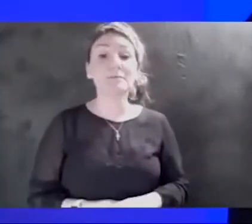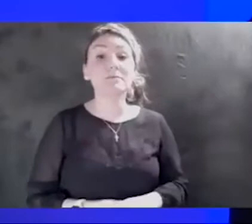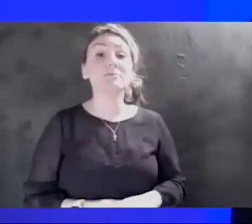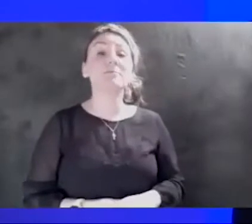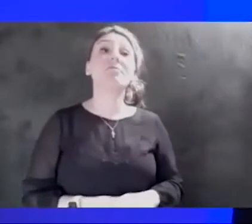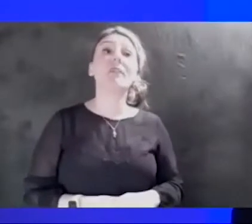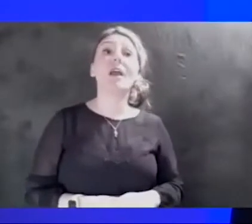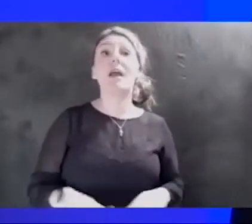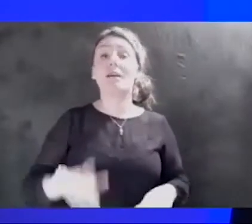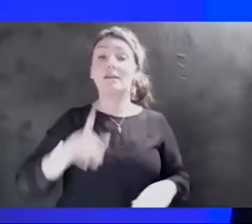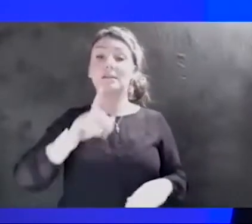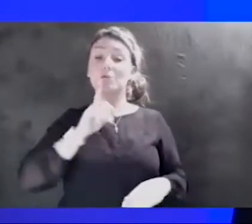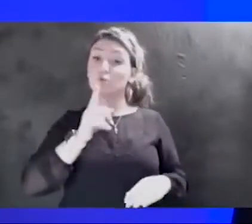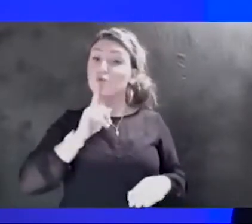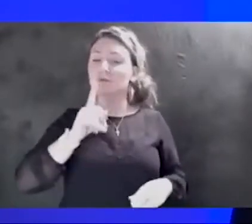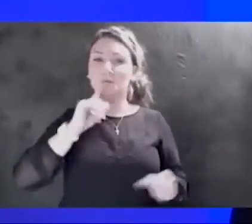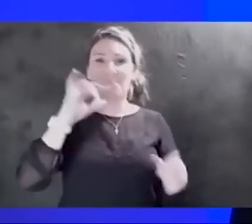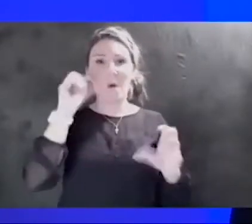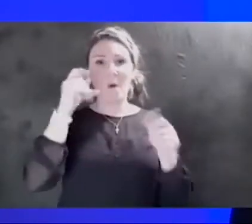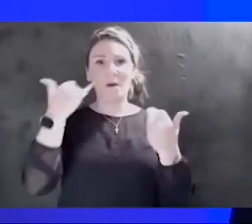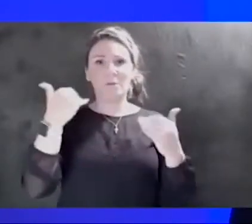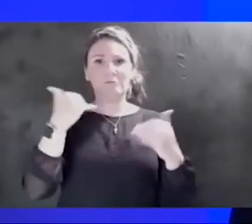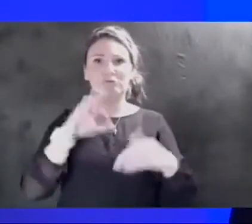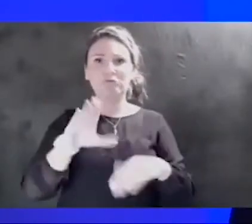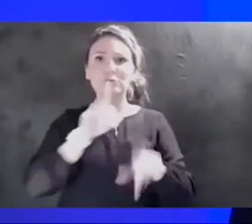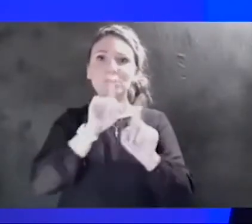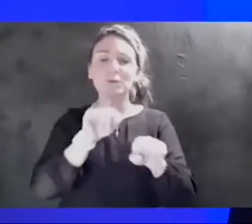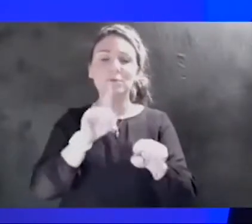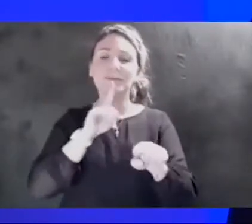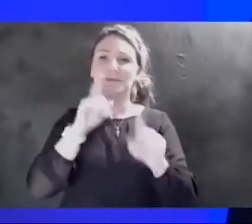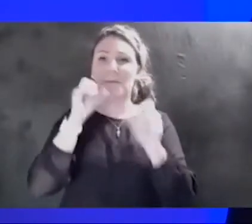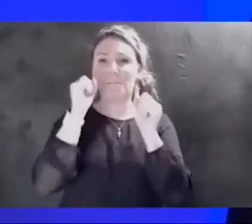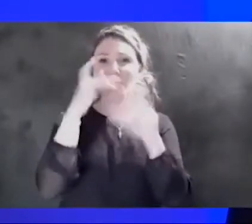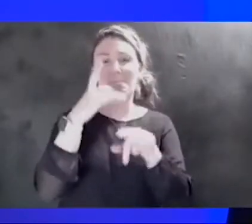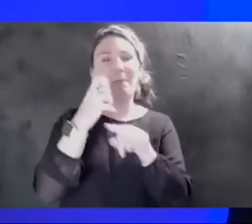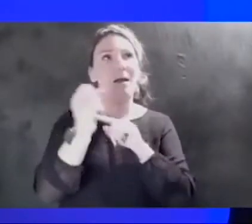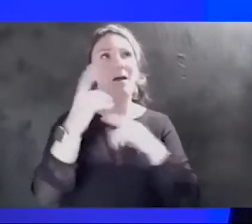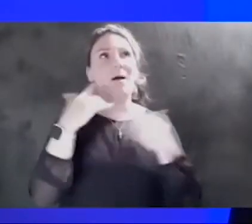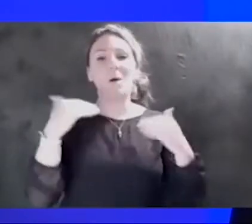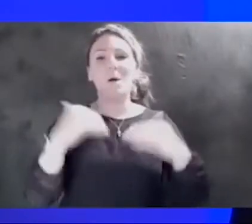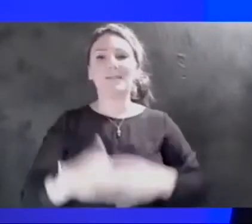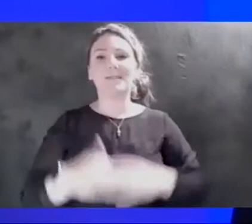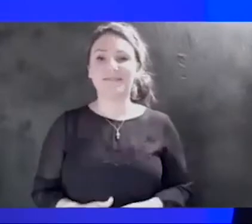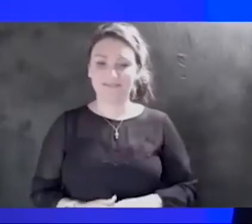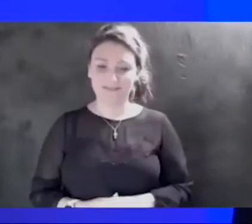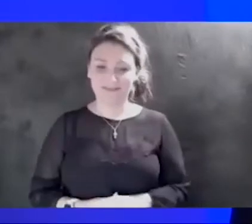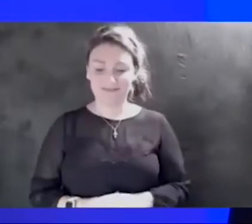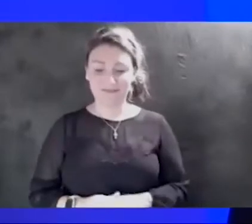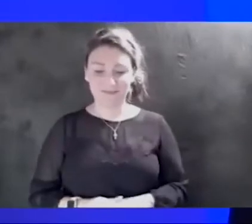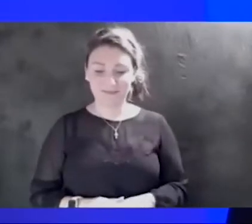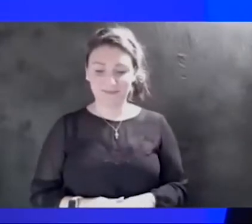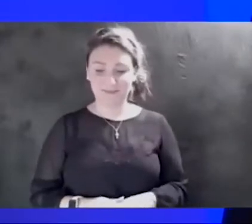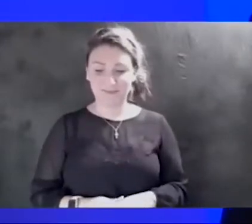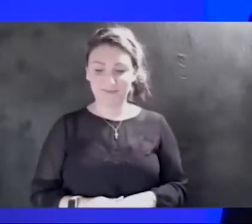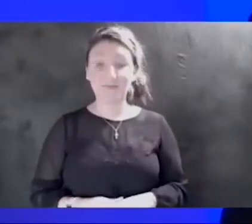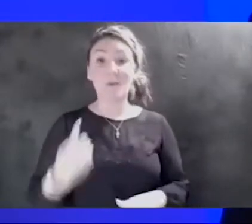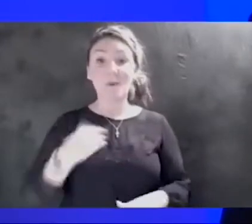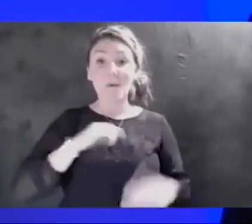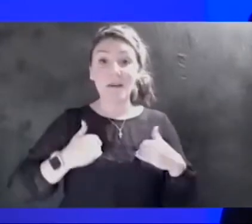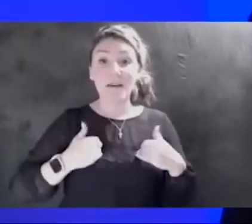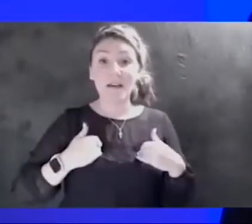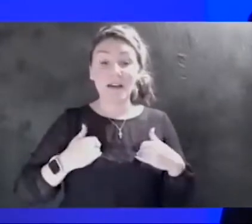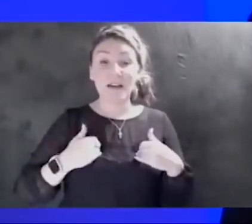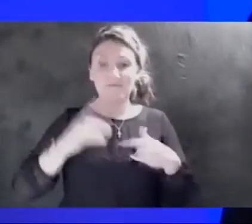extraordinary. Their response was amazing. We had a varying amount of